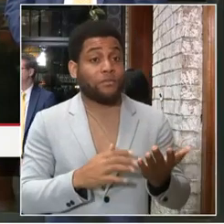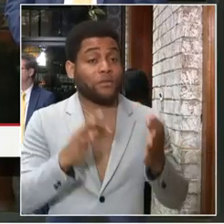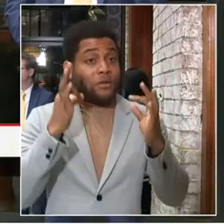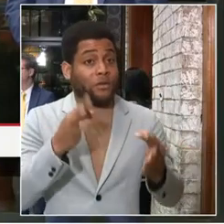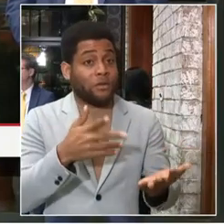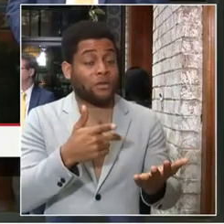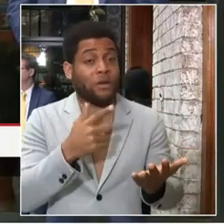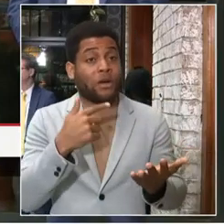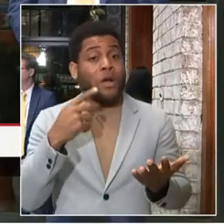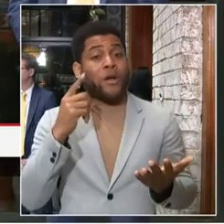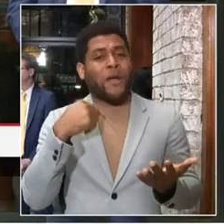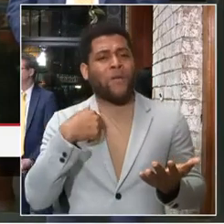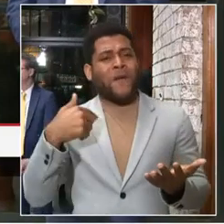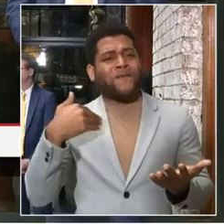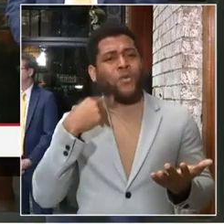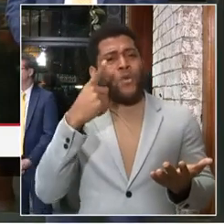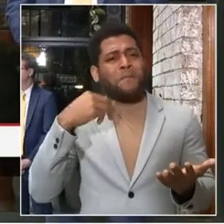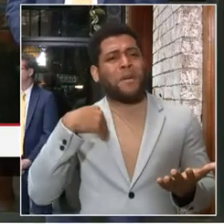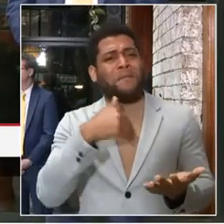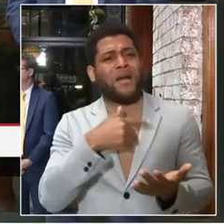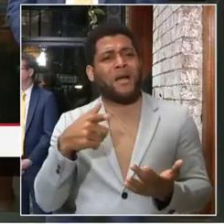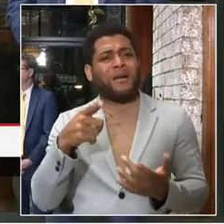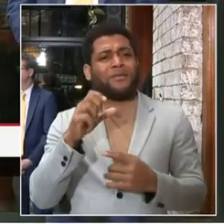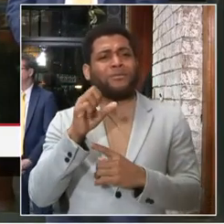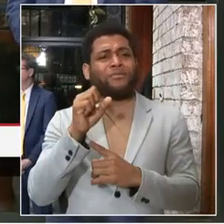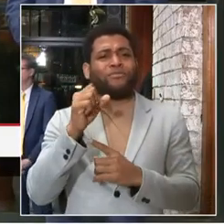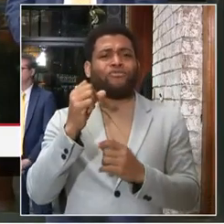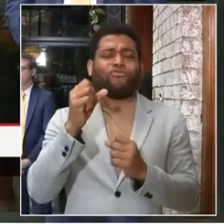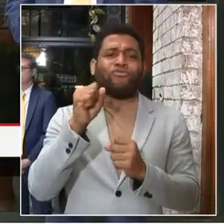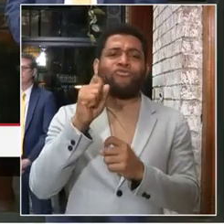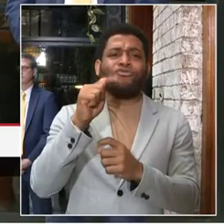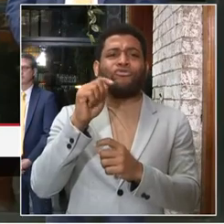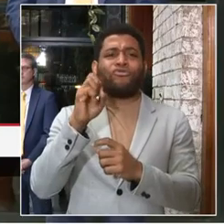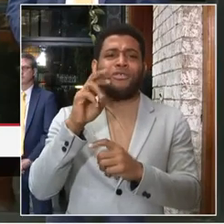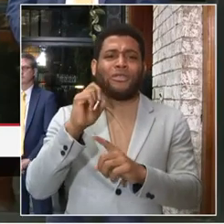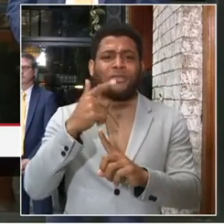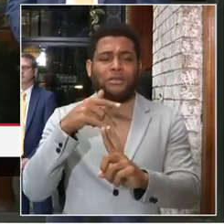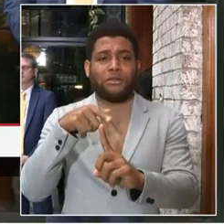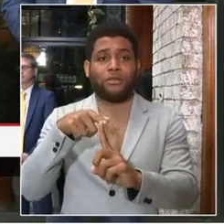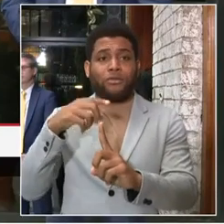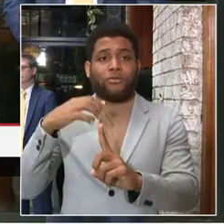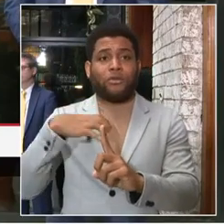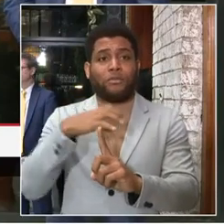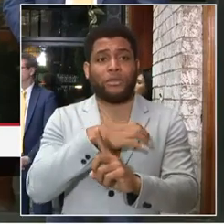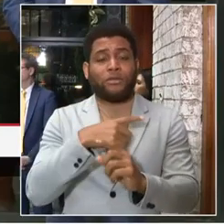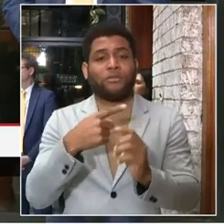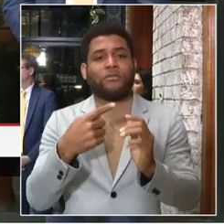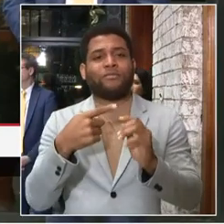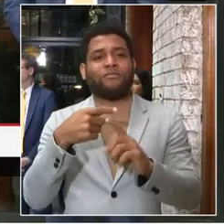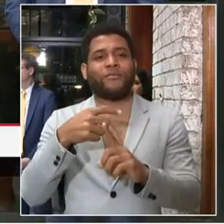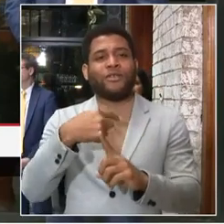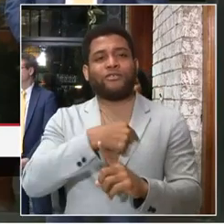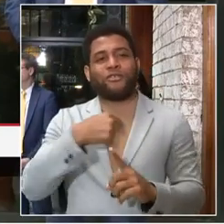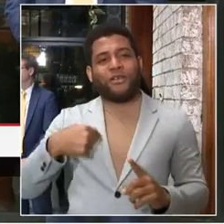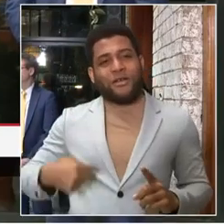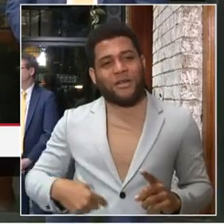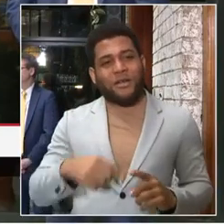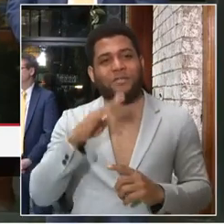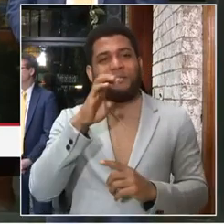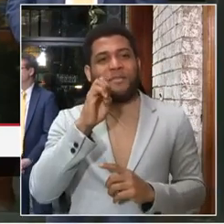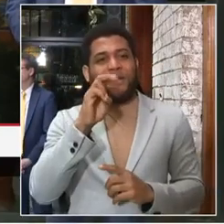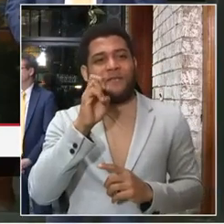our steering committee represents the Chinese Benevolent Association, which is a convener in Chinatown for many